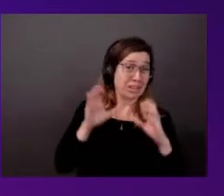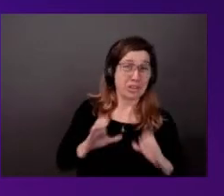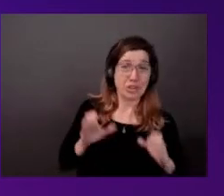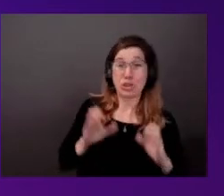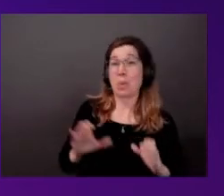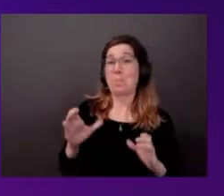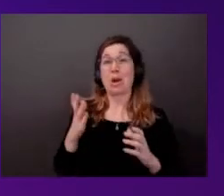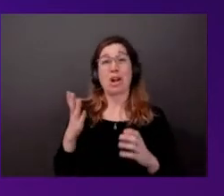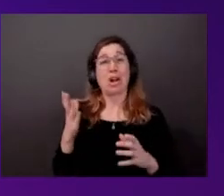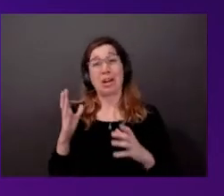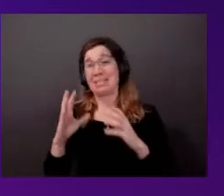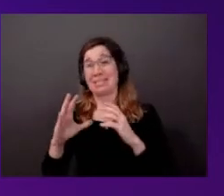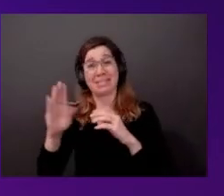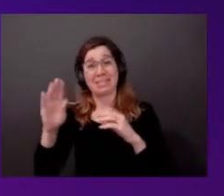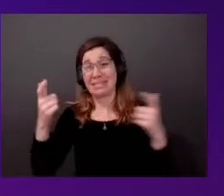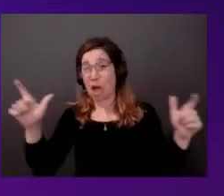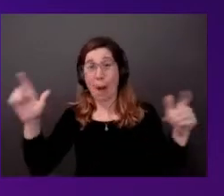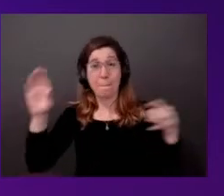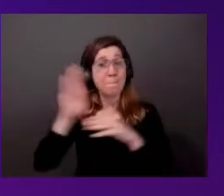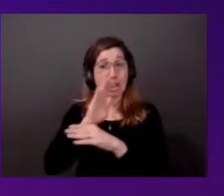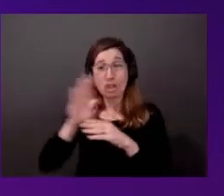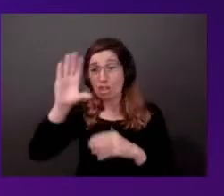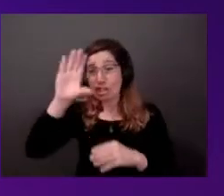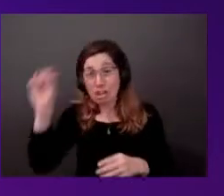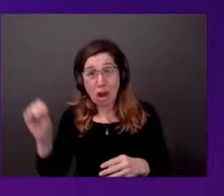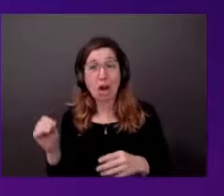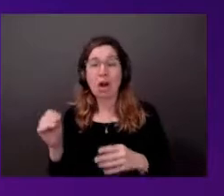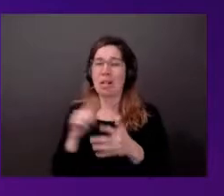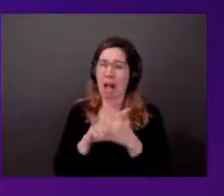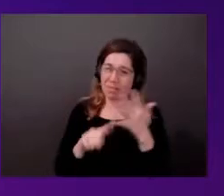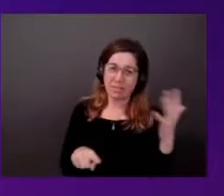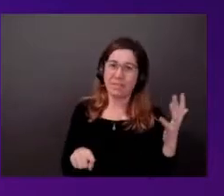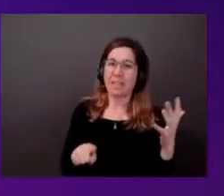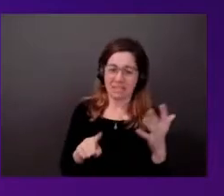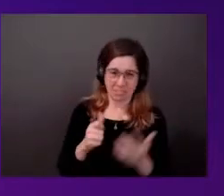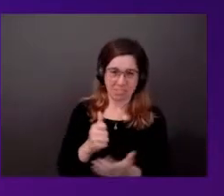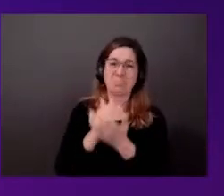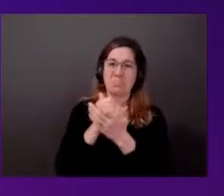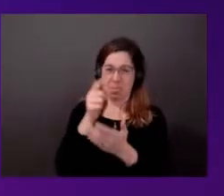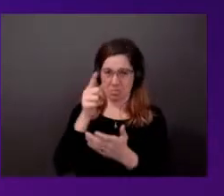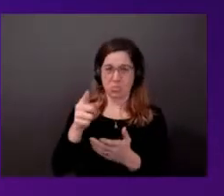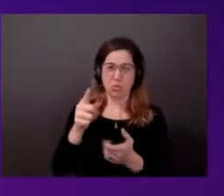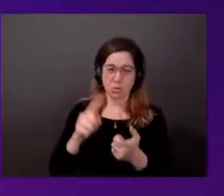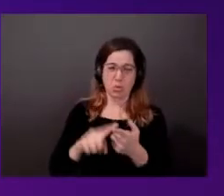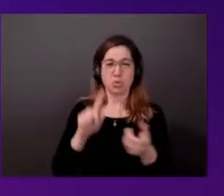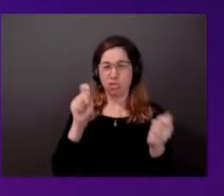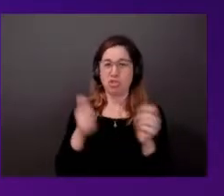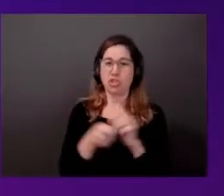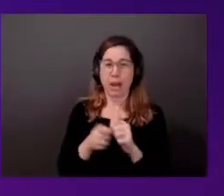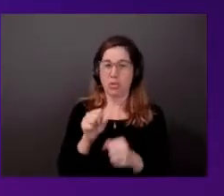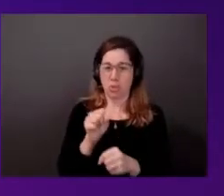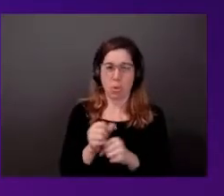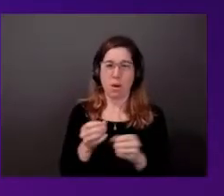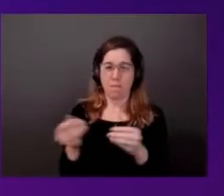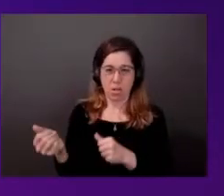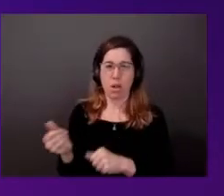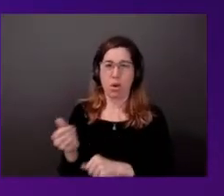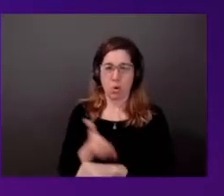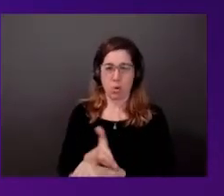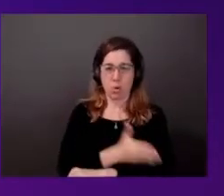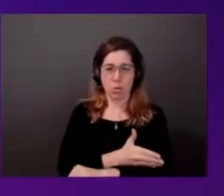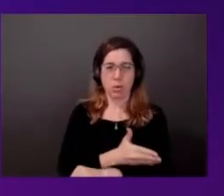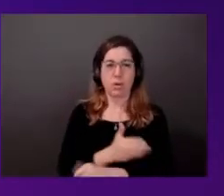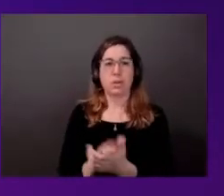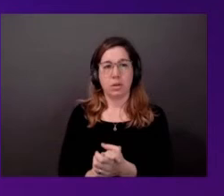workloads, allowing you to offload this undifferentiated work. Apart from connecting and managing devices at scale, some